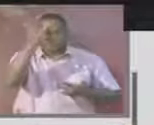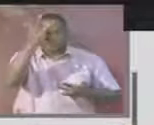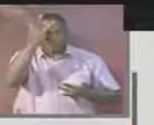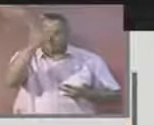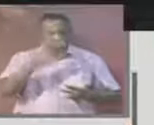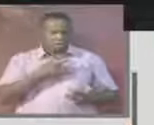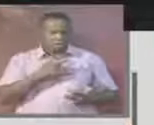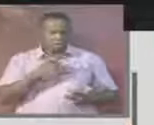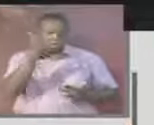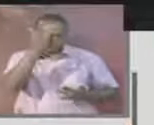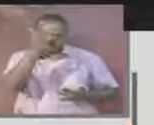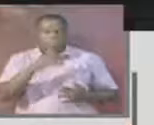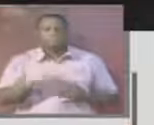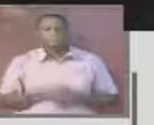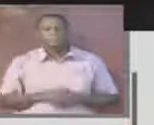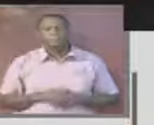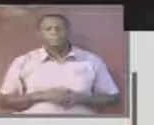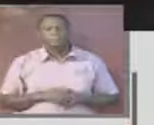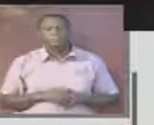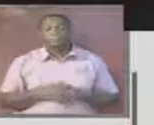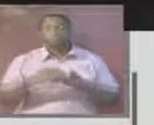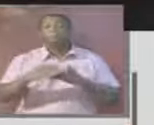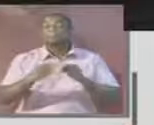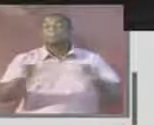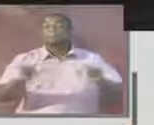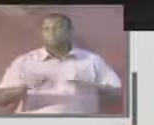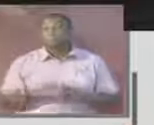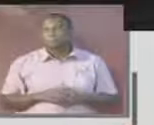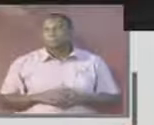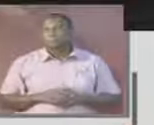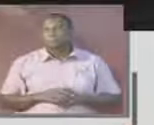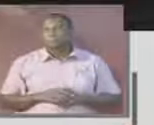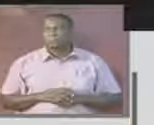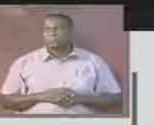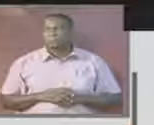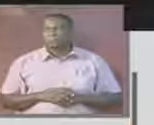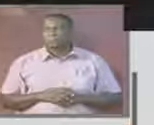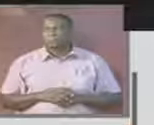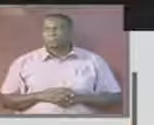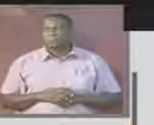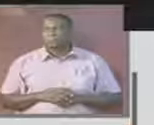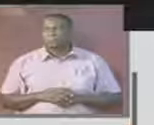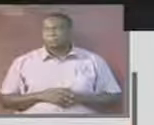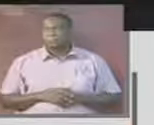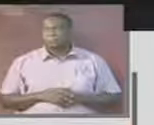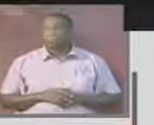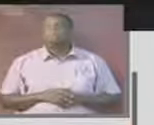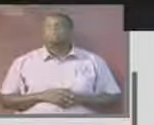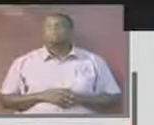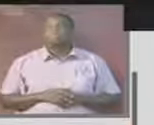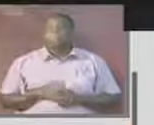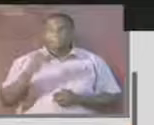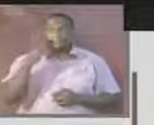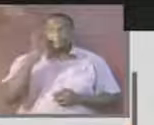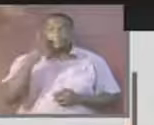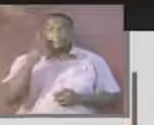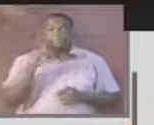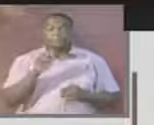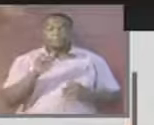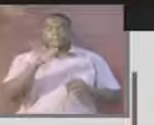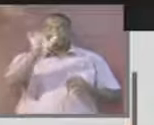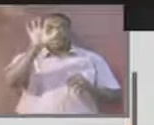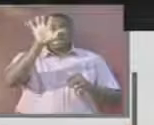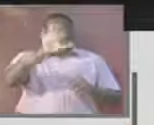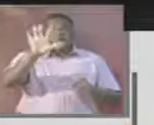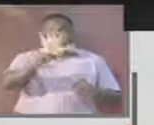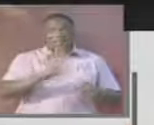at this, what we are portraying here is the number of cases that we see by county from one